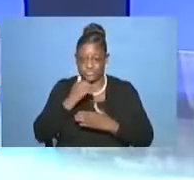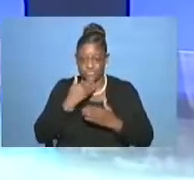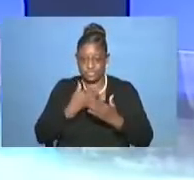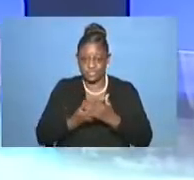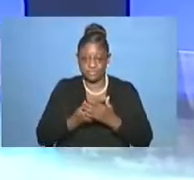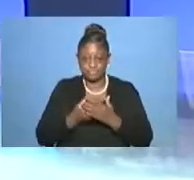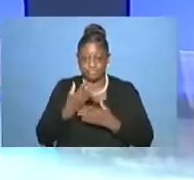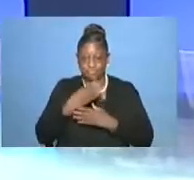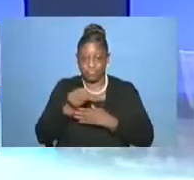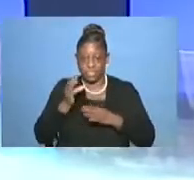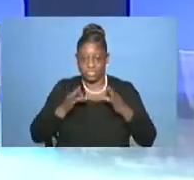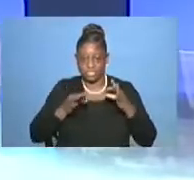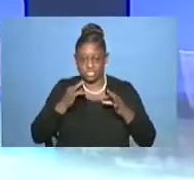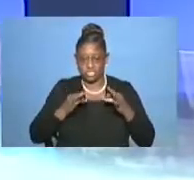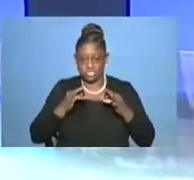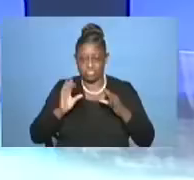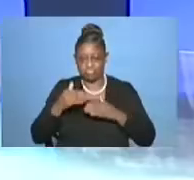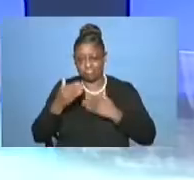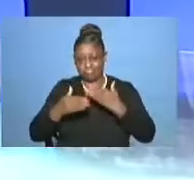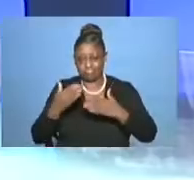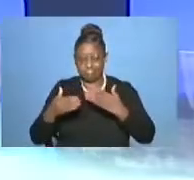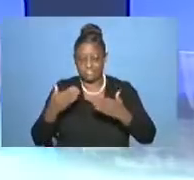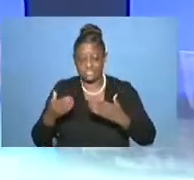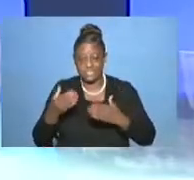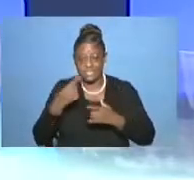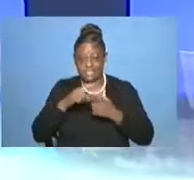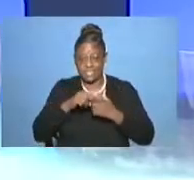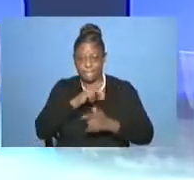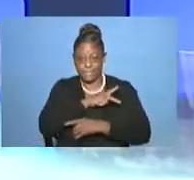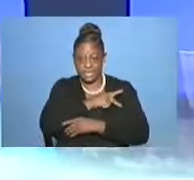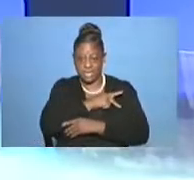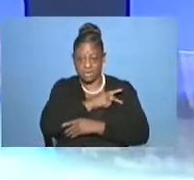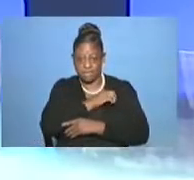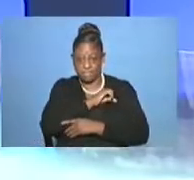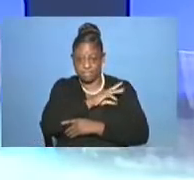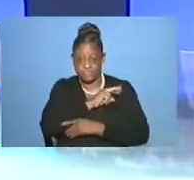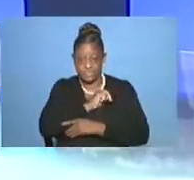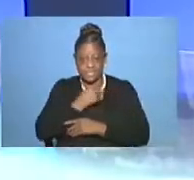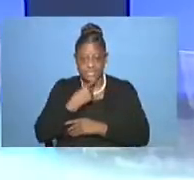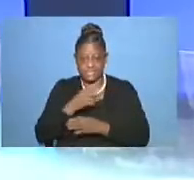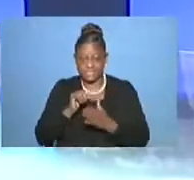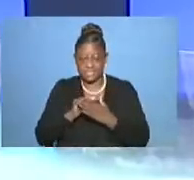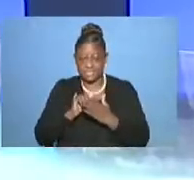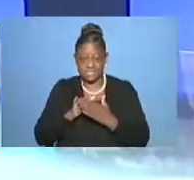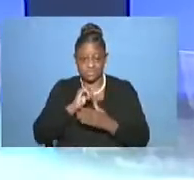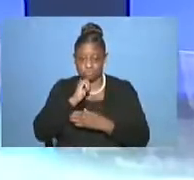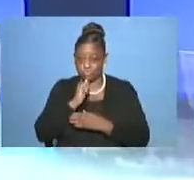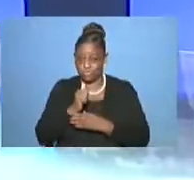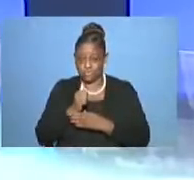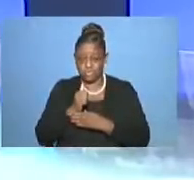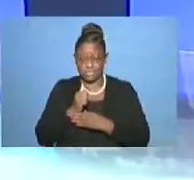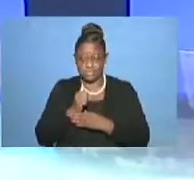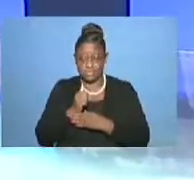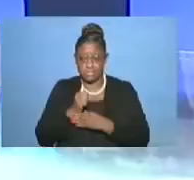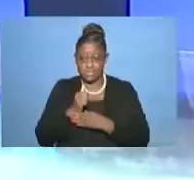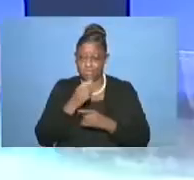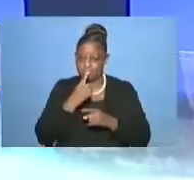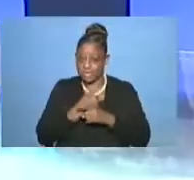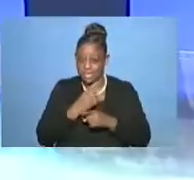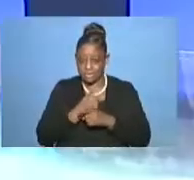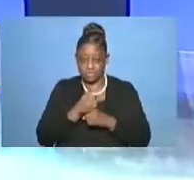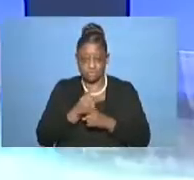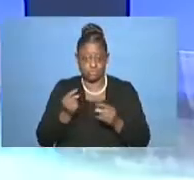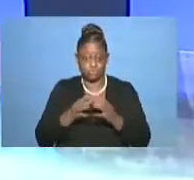judge's summation, among other things. Pinder also complained that his sentence is unduly severe as he